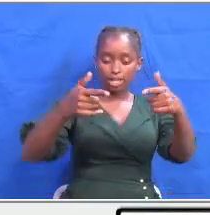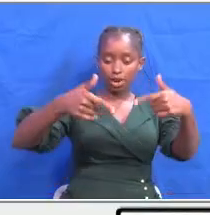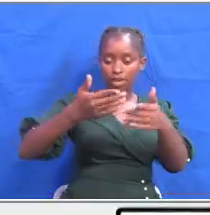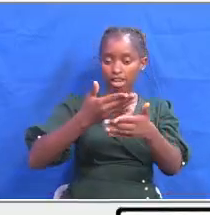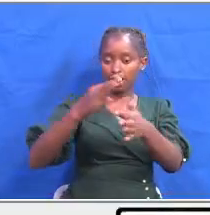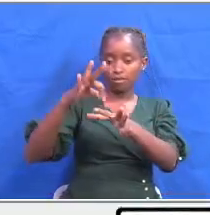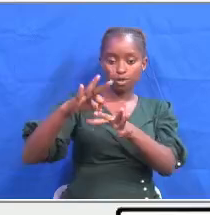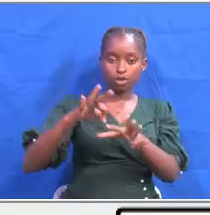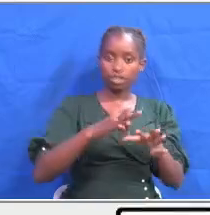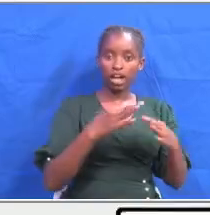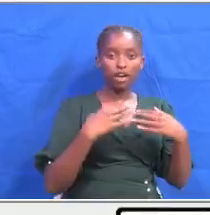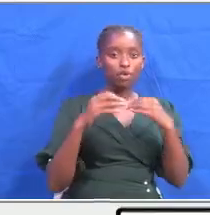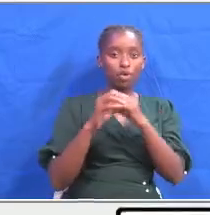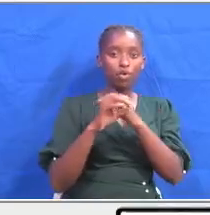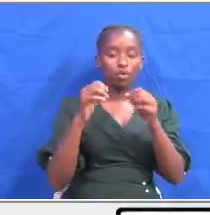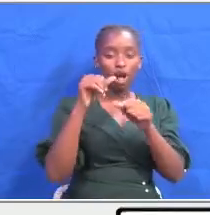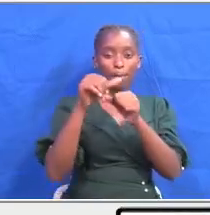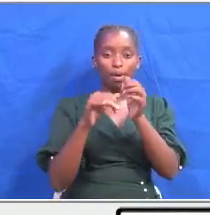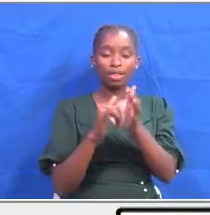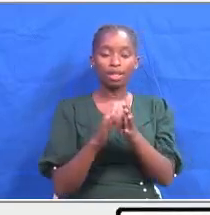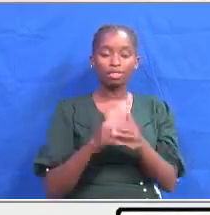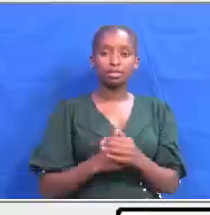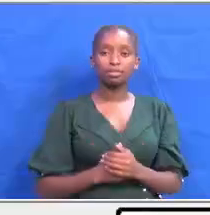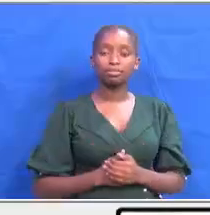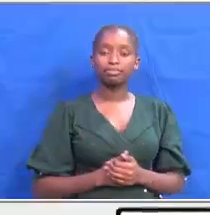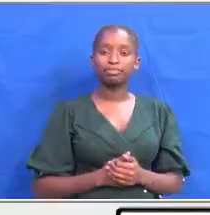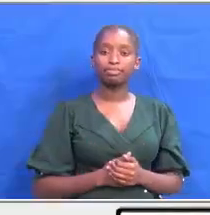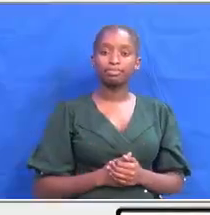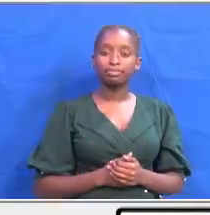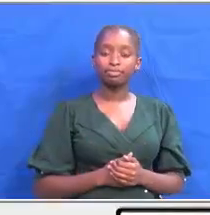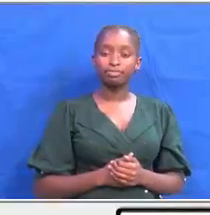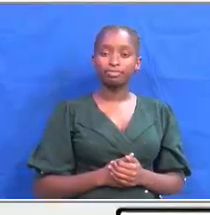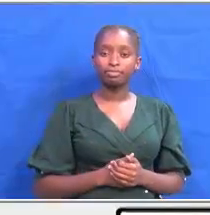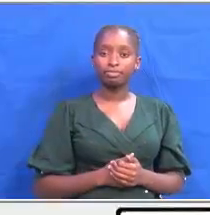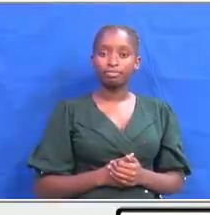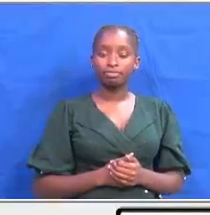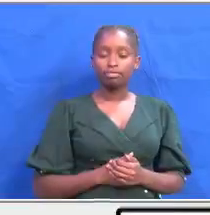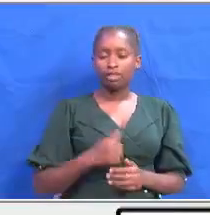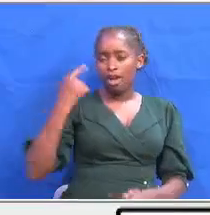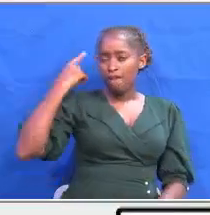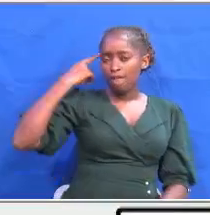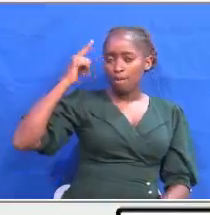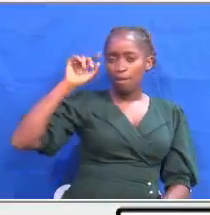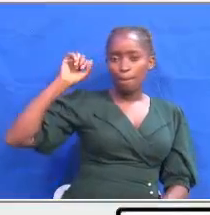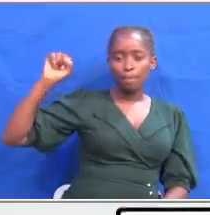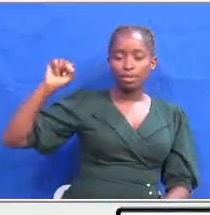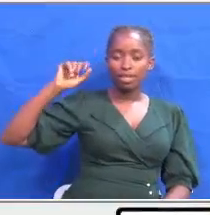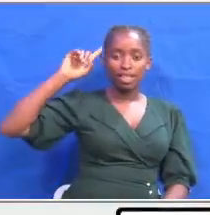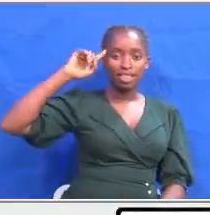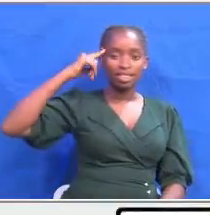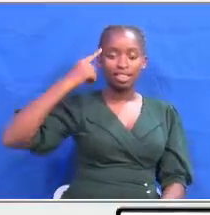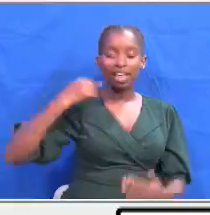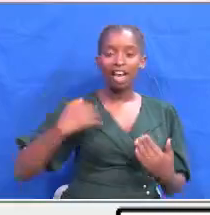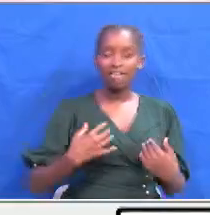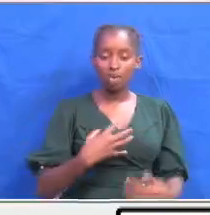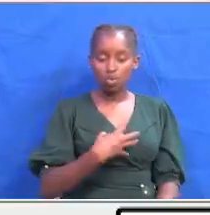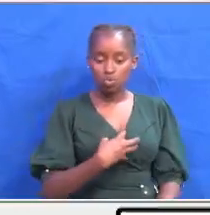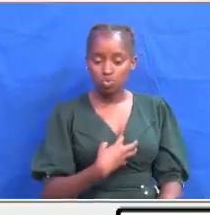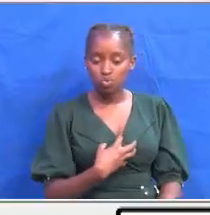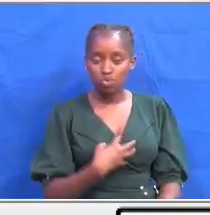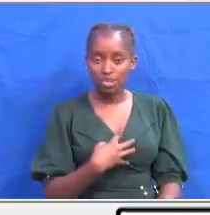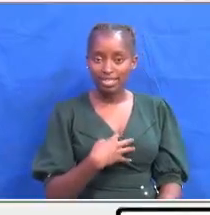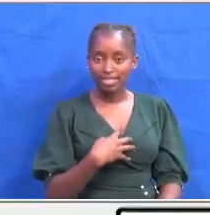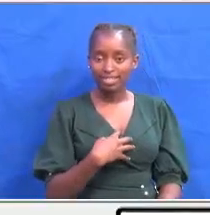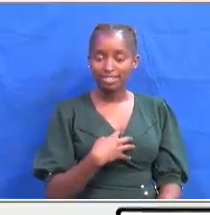Maringa. Just cut off for that. For political expediency, yeah. I don't think Rigathi Gachagua will resign. Okay. This is